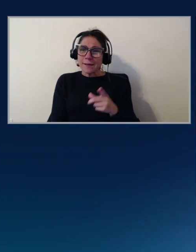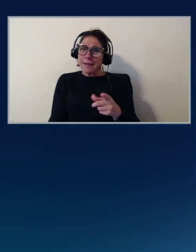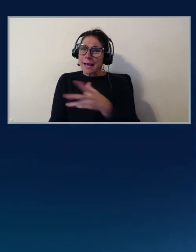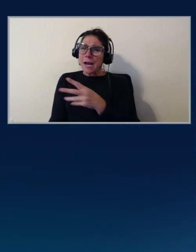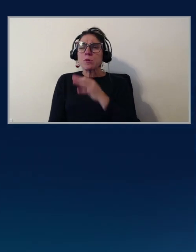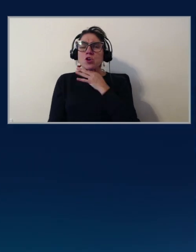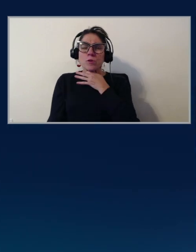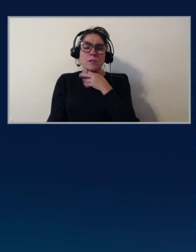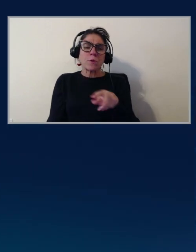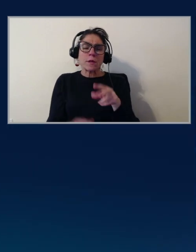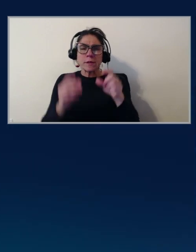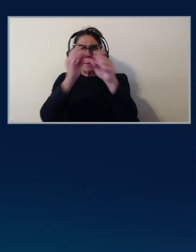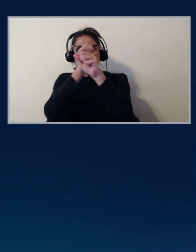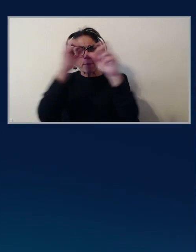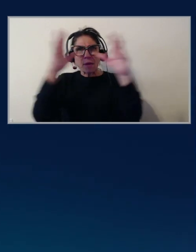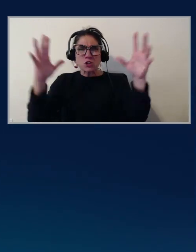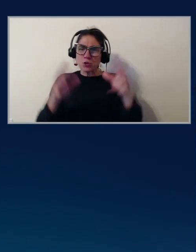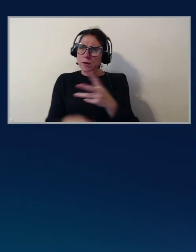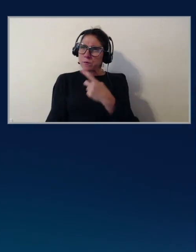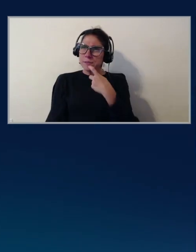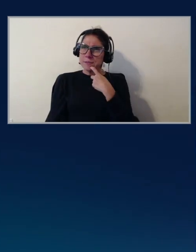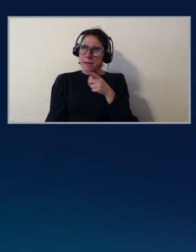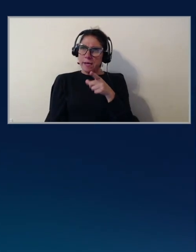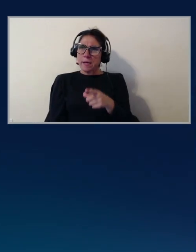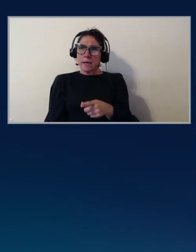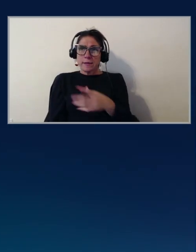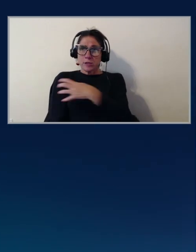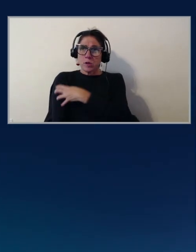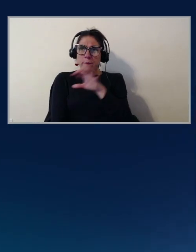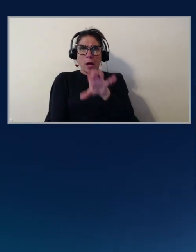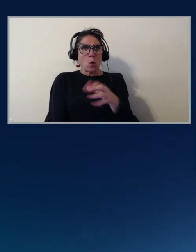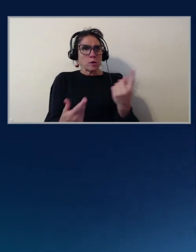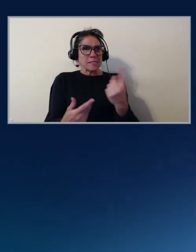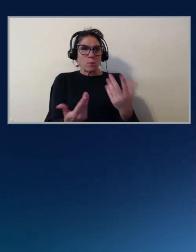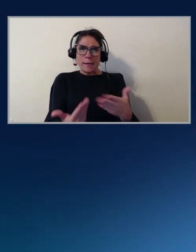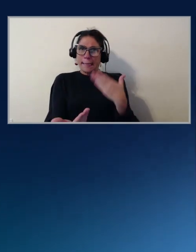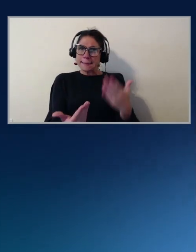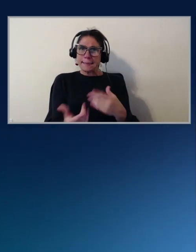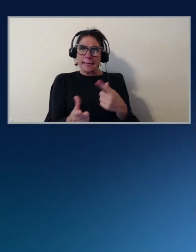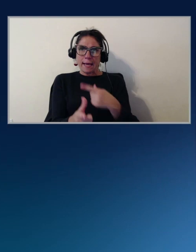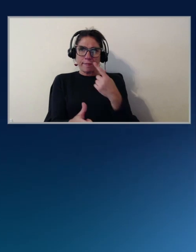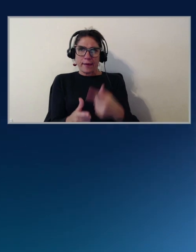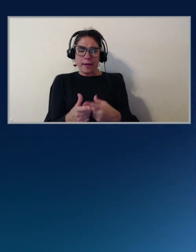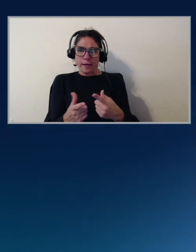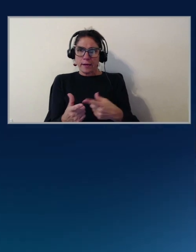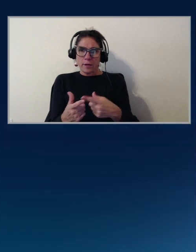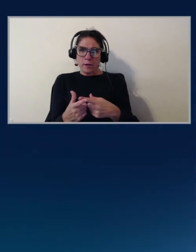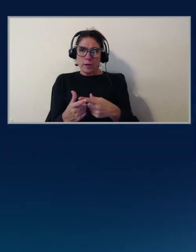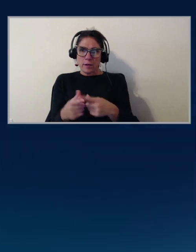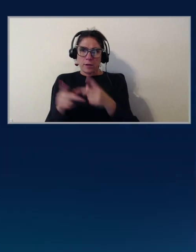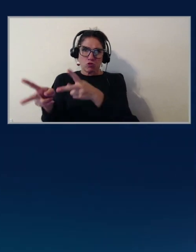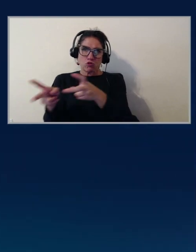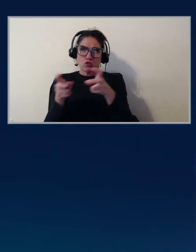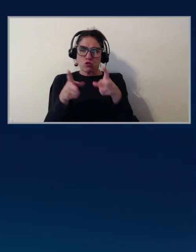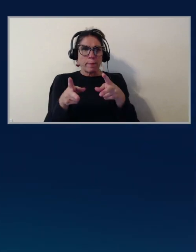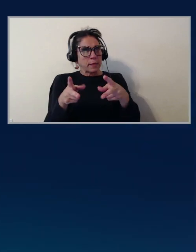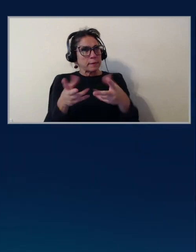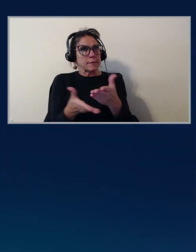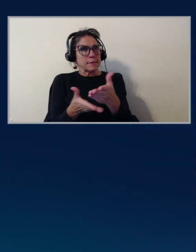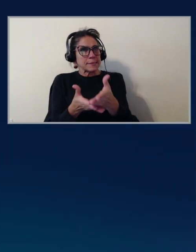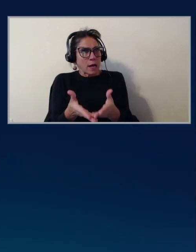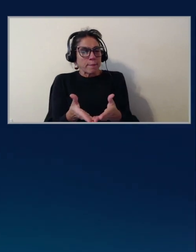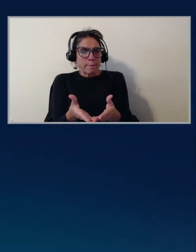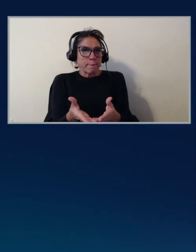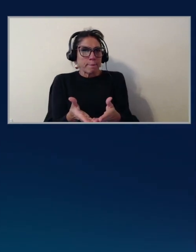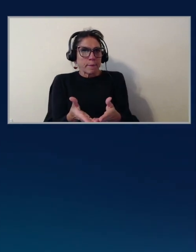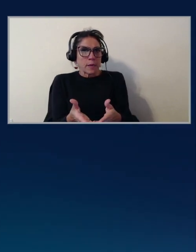look at this big picture and we say, like, right, this could empower someone so easily, and then you kind of drop in that there is some aspect of